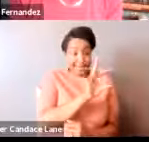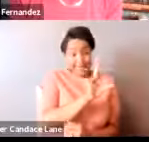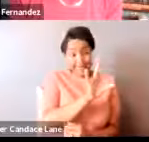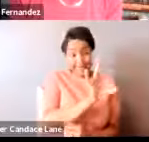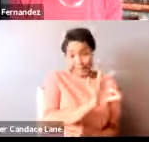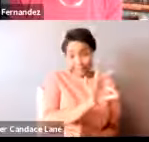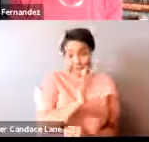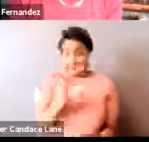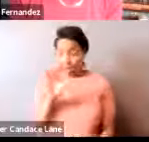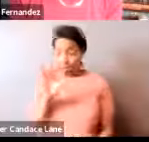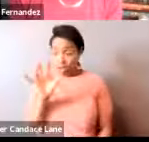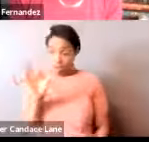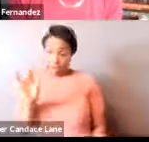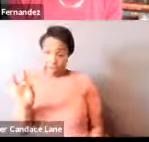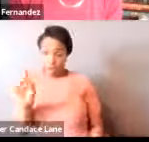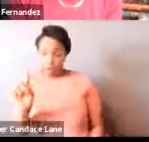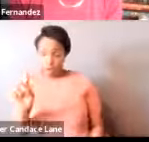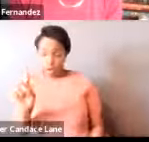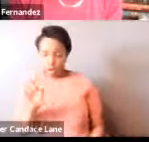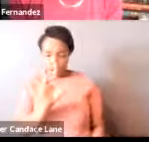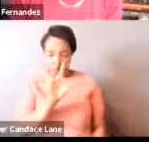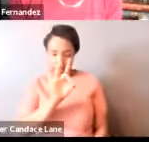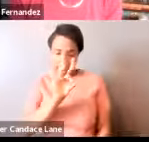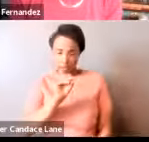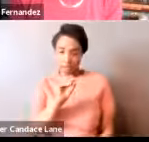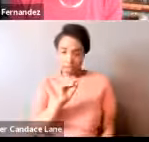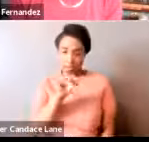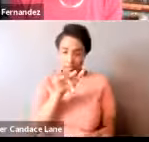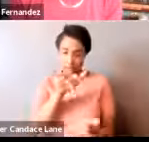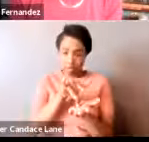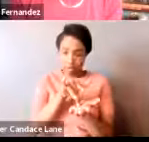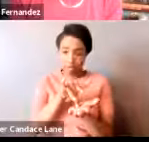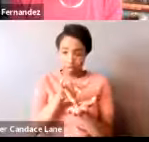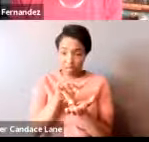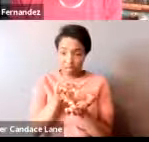when more than 40 Black children are kidnapped and slaughtered in Atlanta.